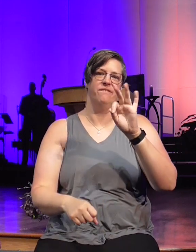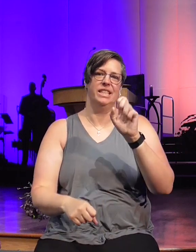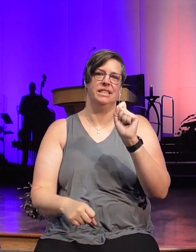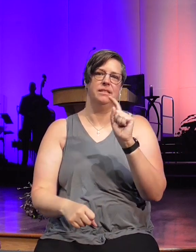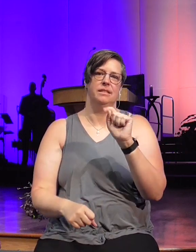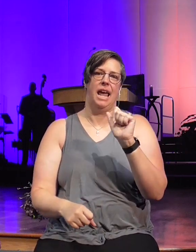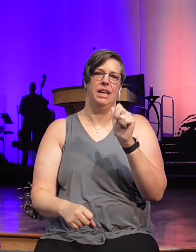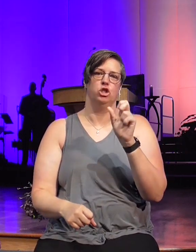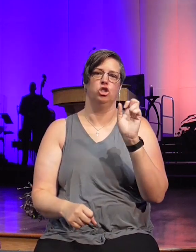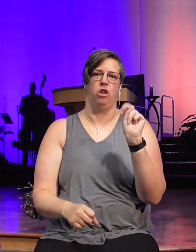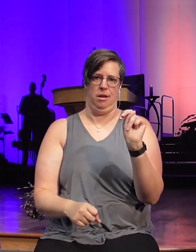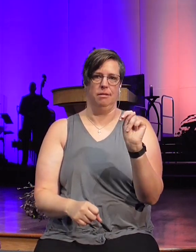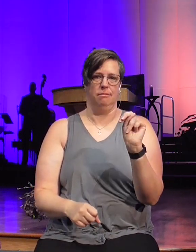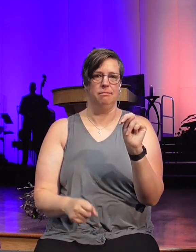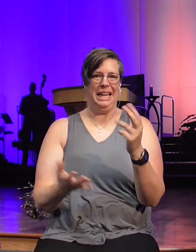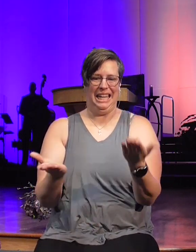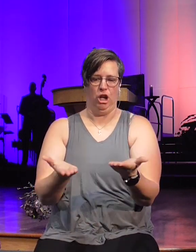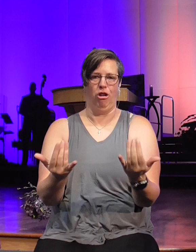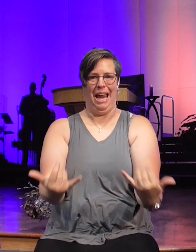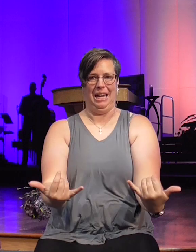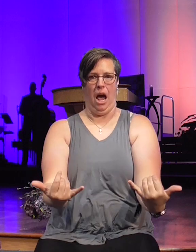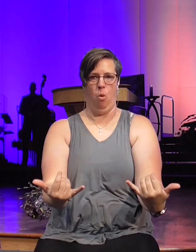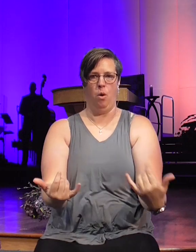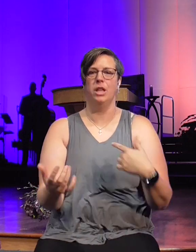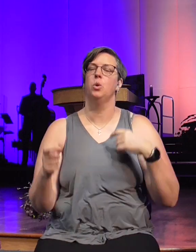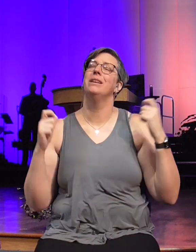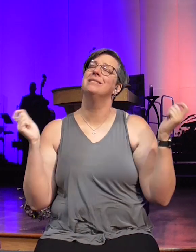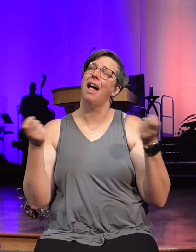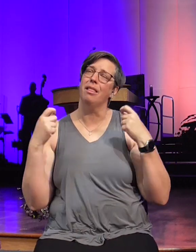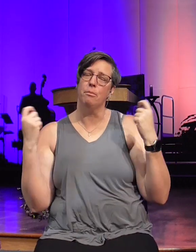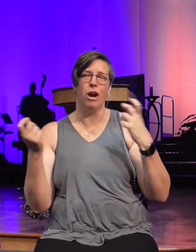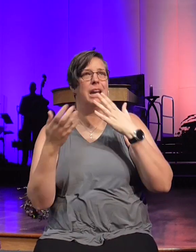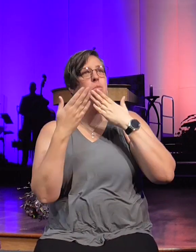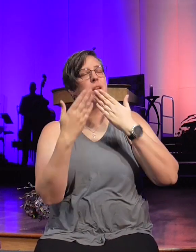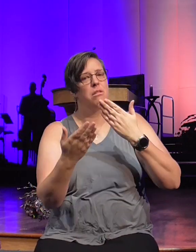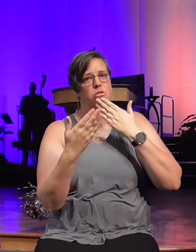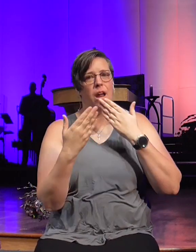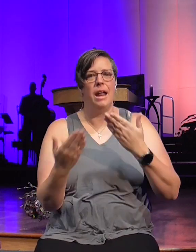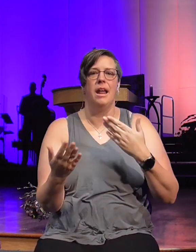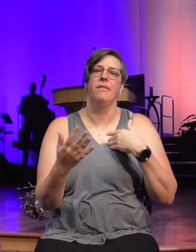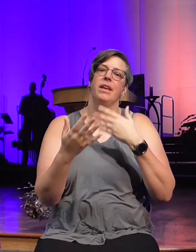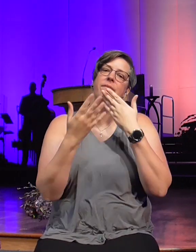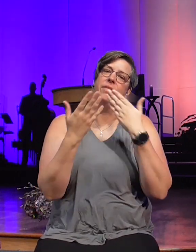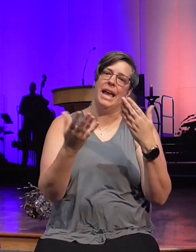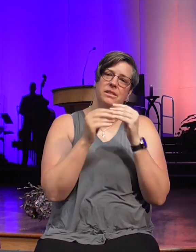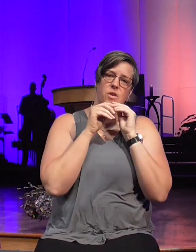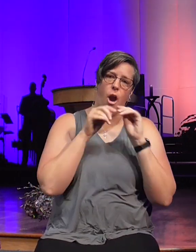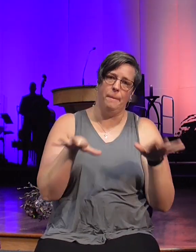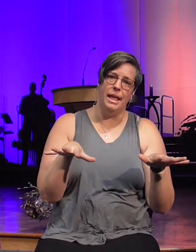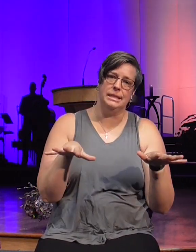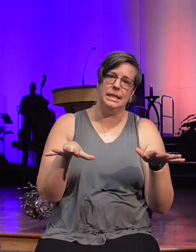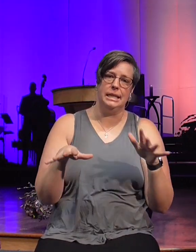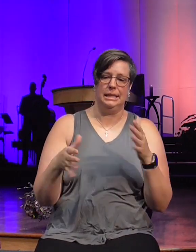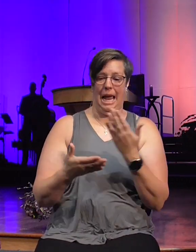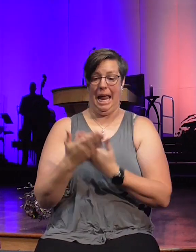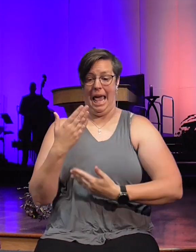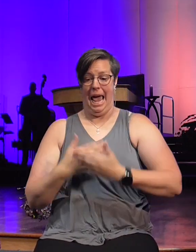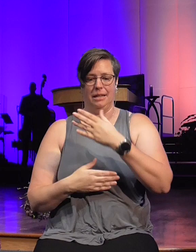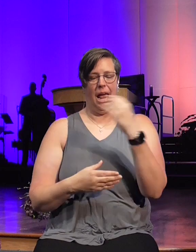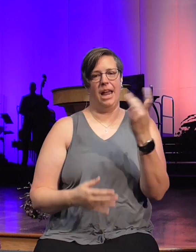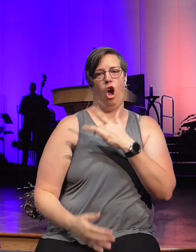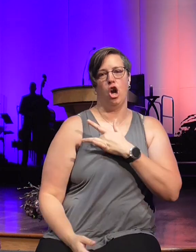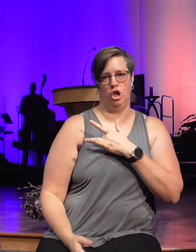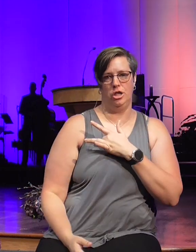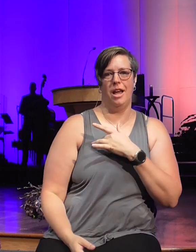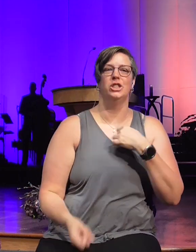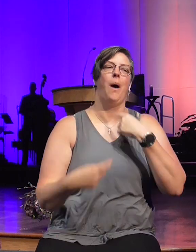Oh, and I celebrate this with gratitude. Give thanks for the blessings at hand and at heart. And I declare it